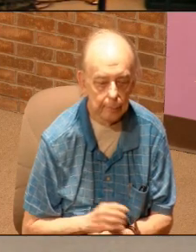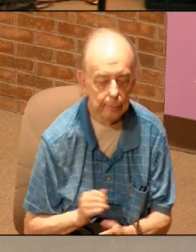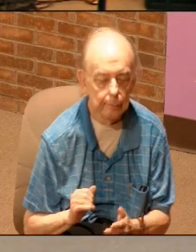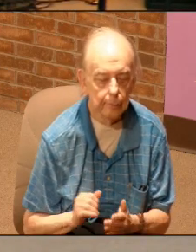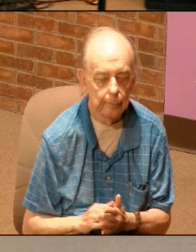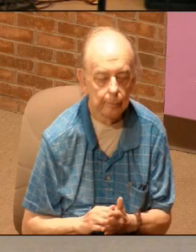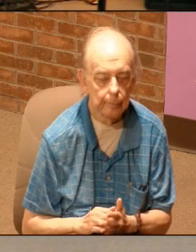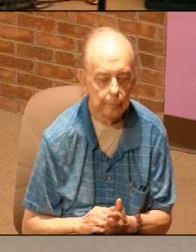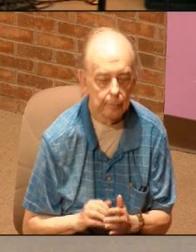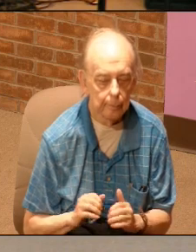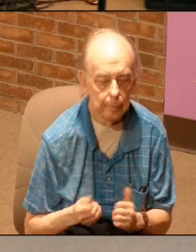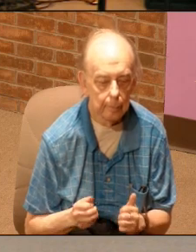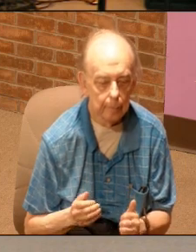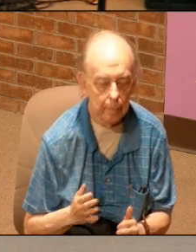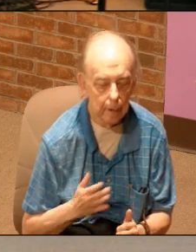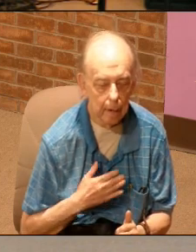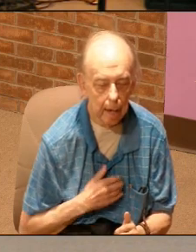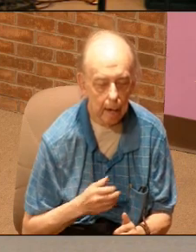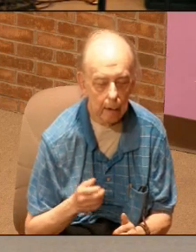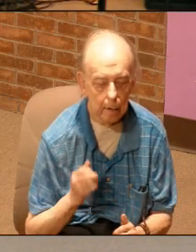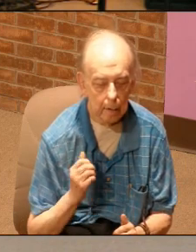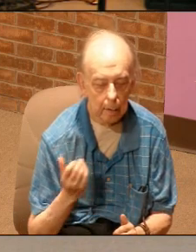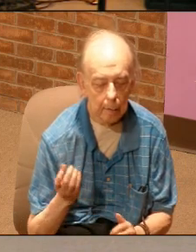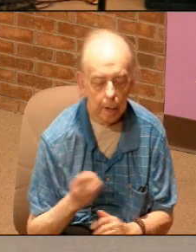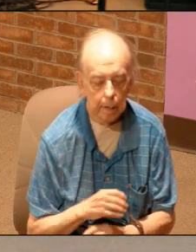this is how my day is going to start.